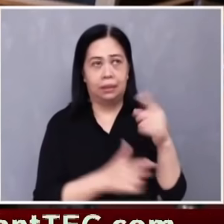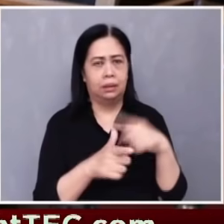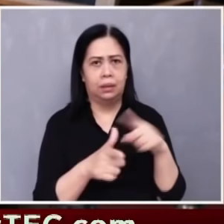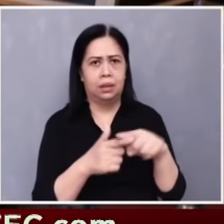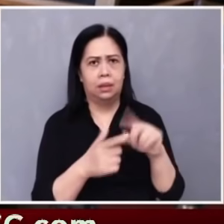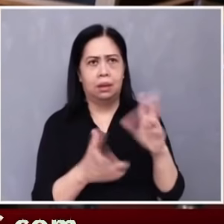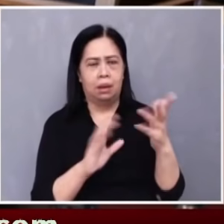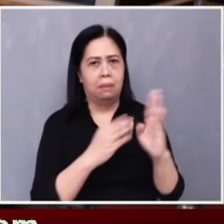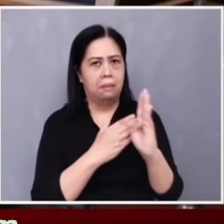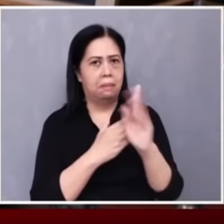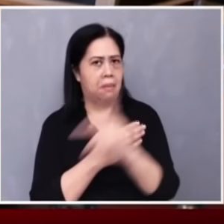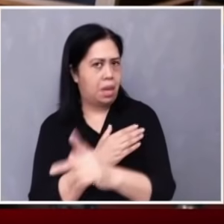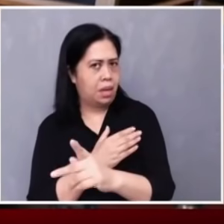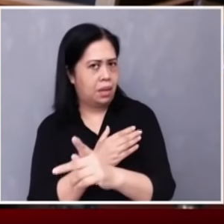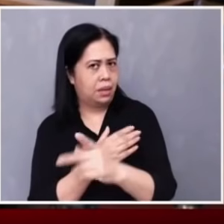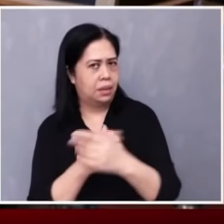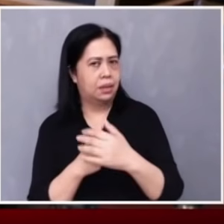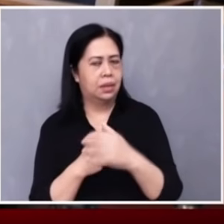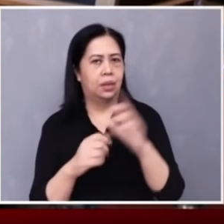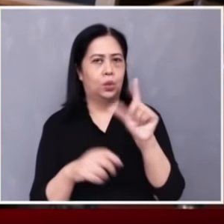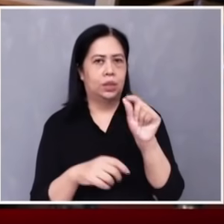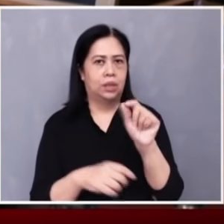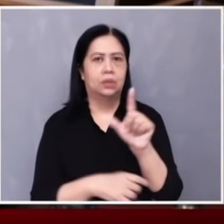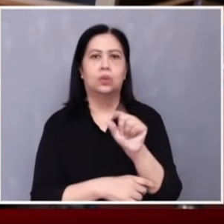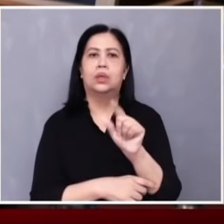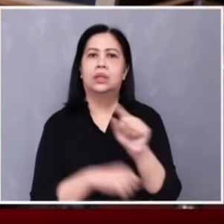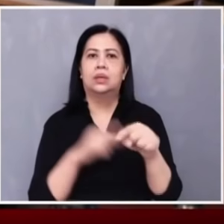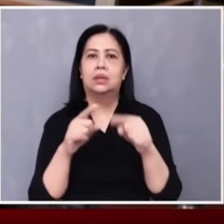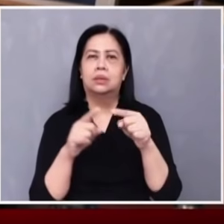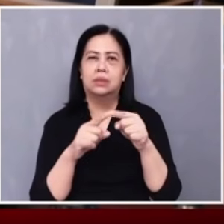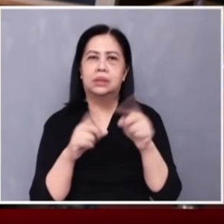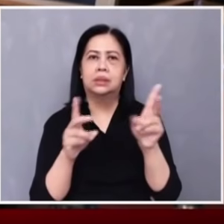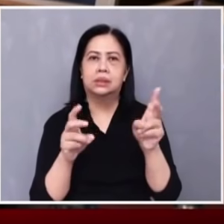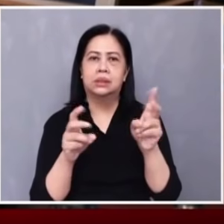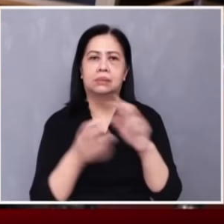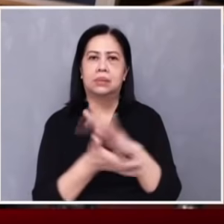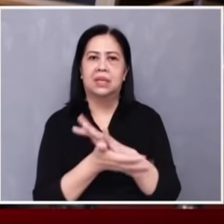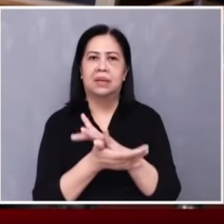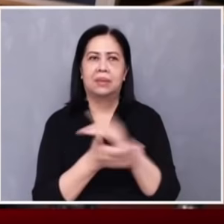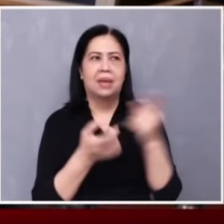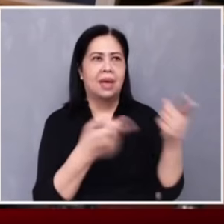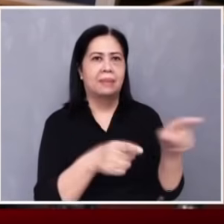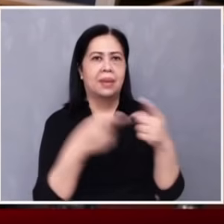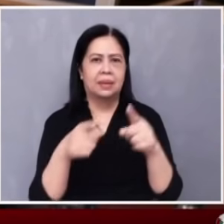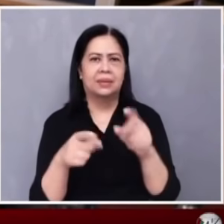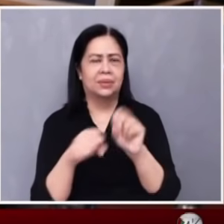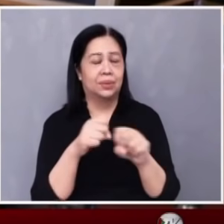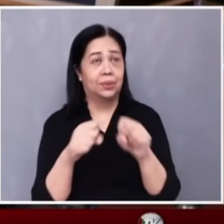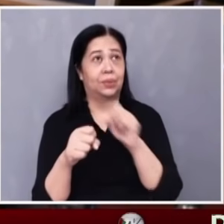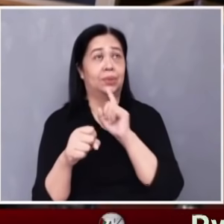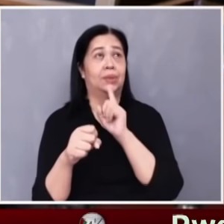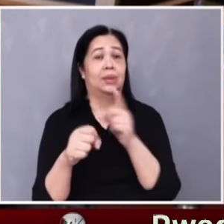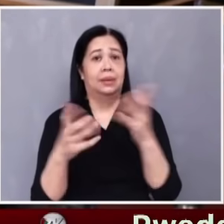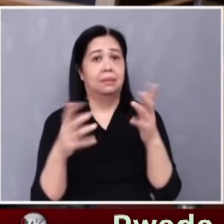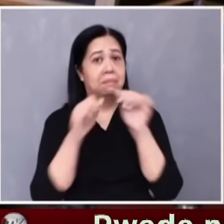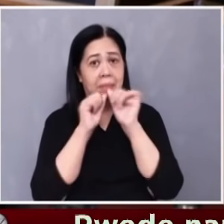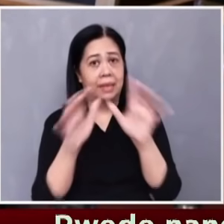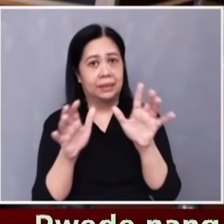back in 2020 when the pandemic was happening. So it was a real blessing to be